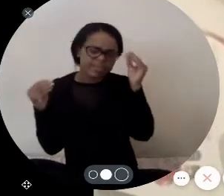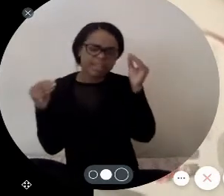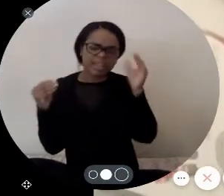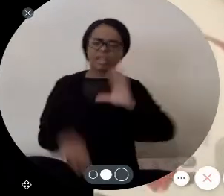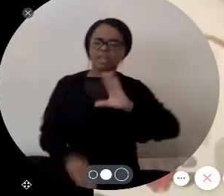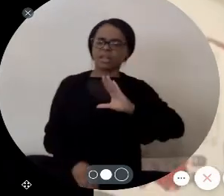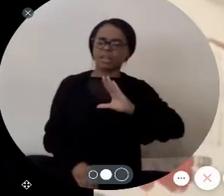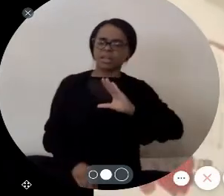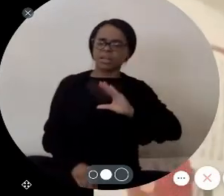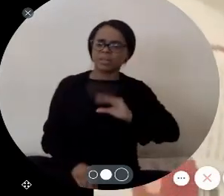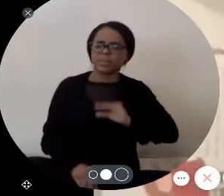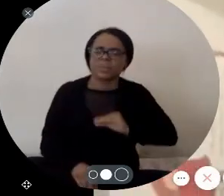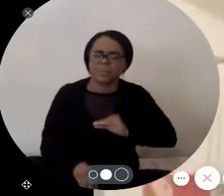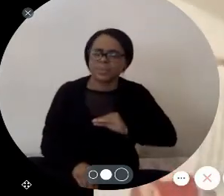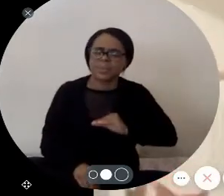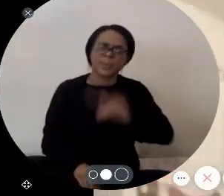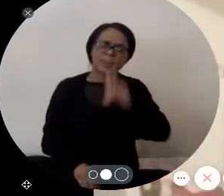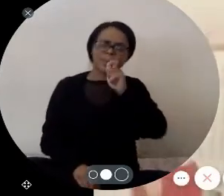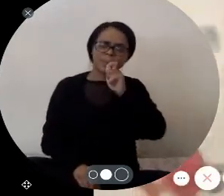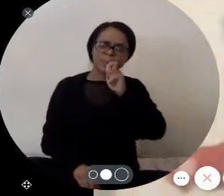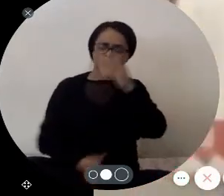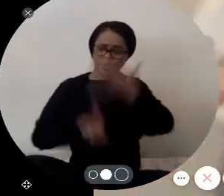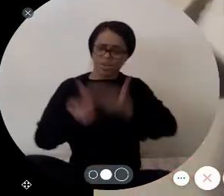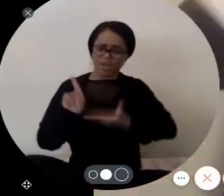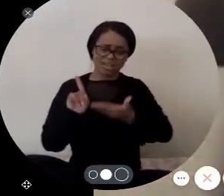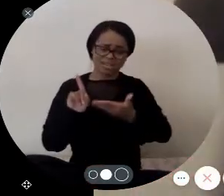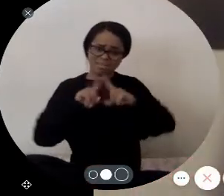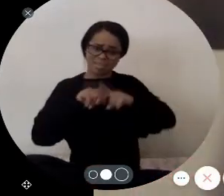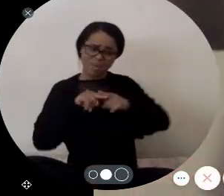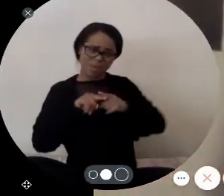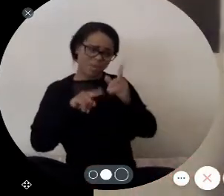you are depend on what other people think?